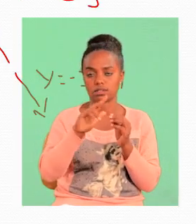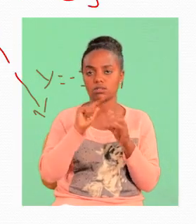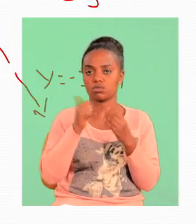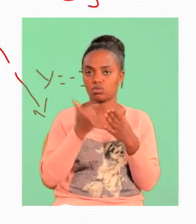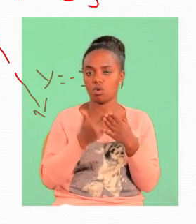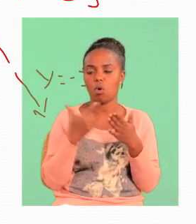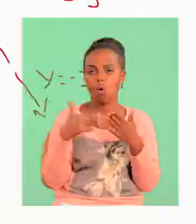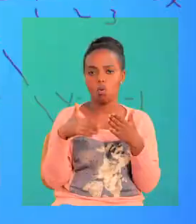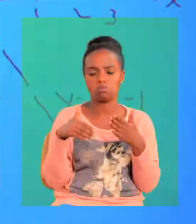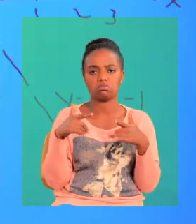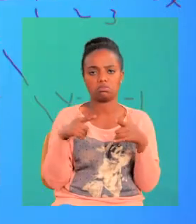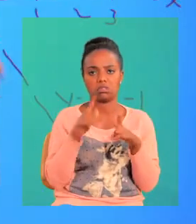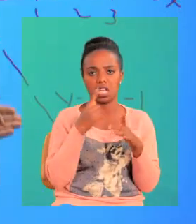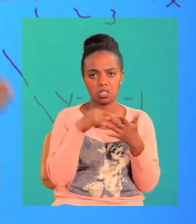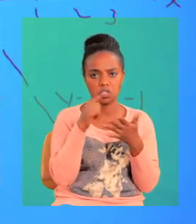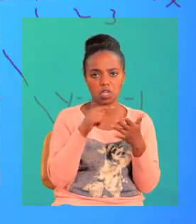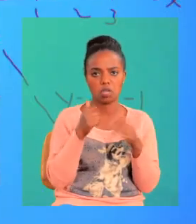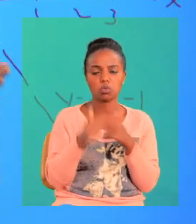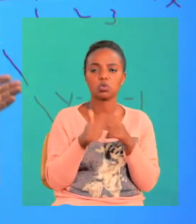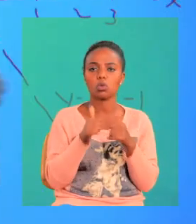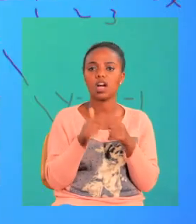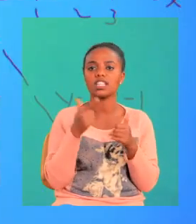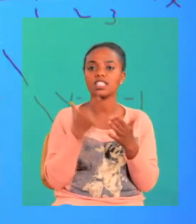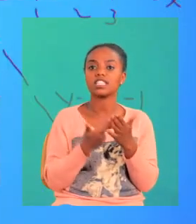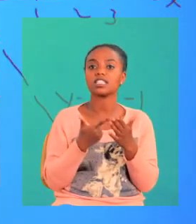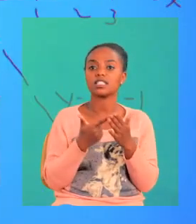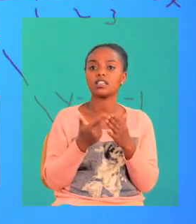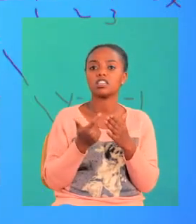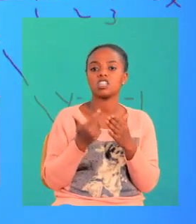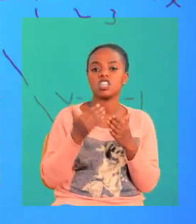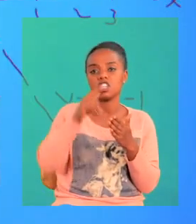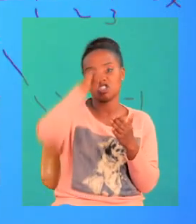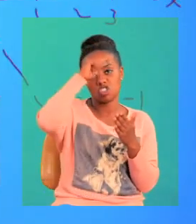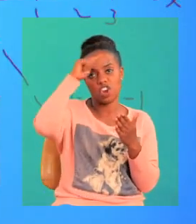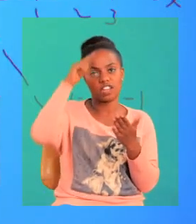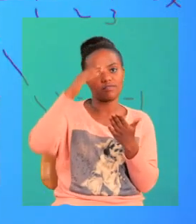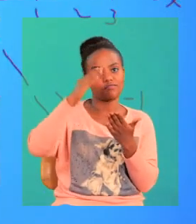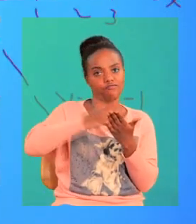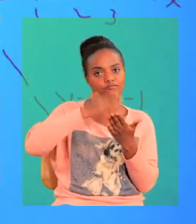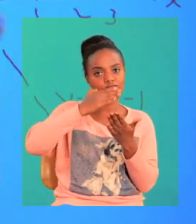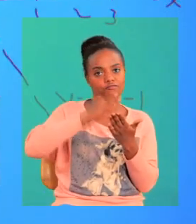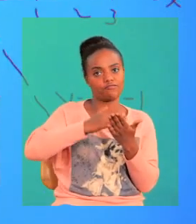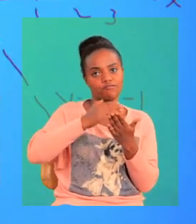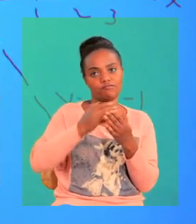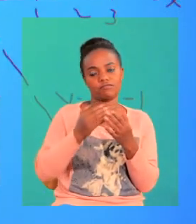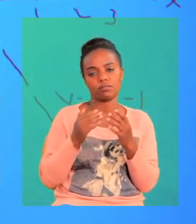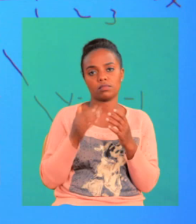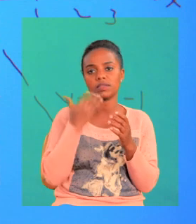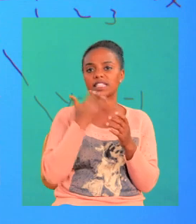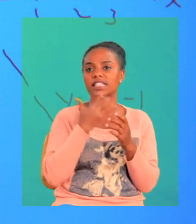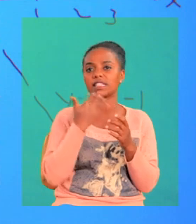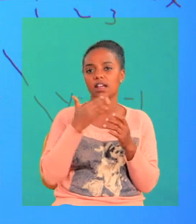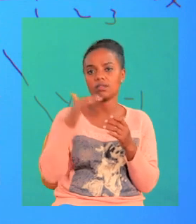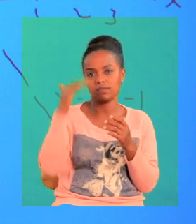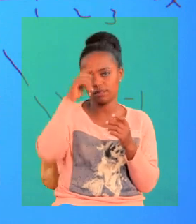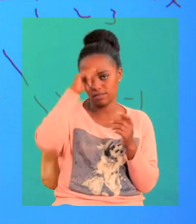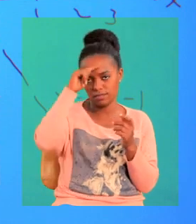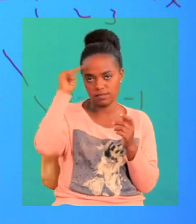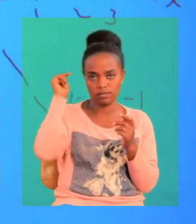So let's check which part of this line will be shaded. Take 0, 0, put it